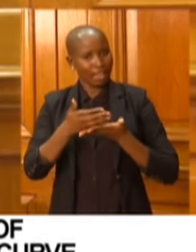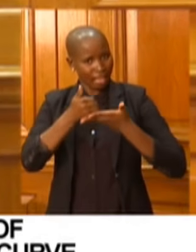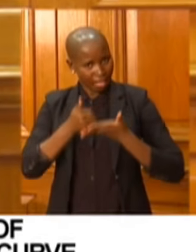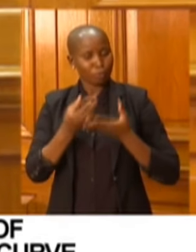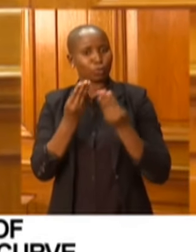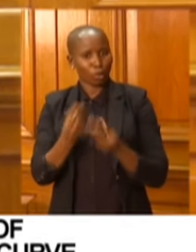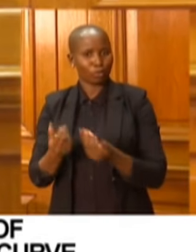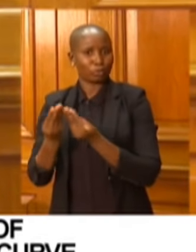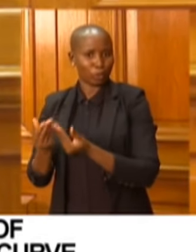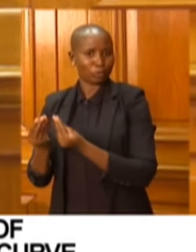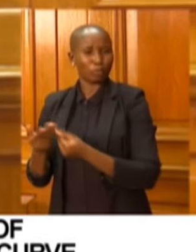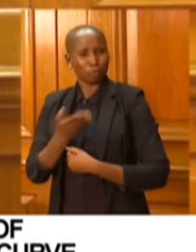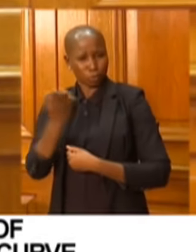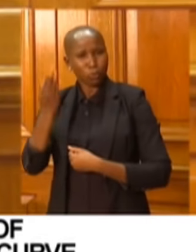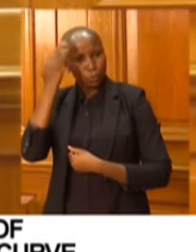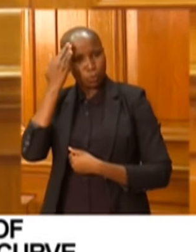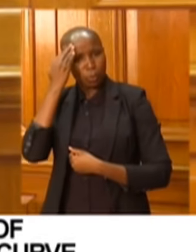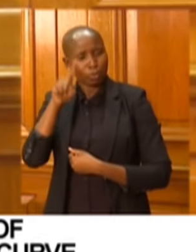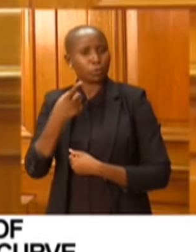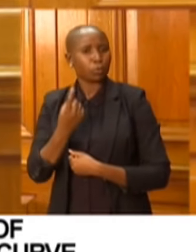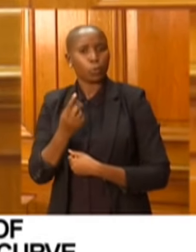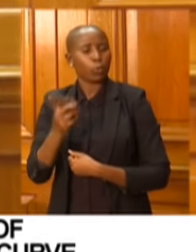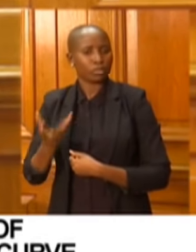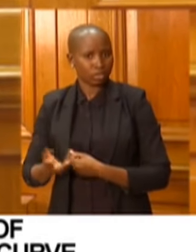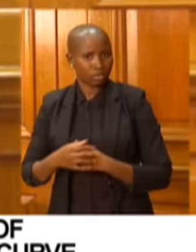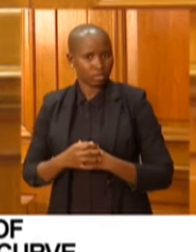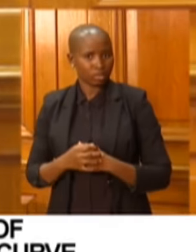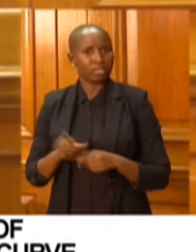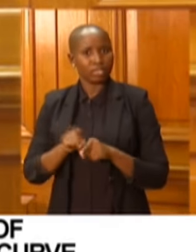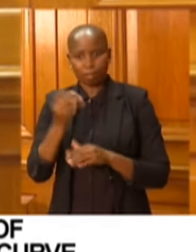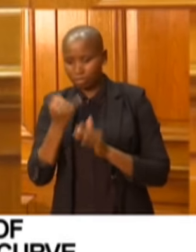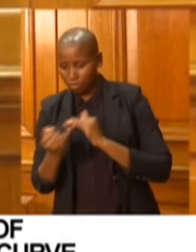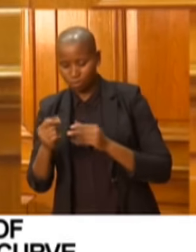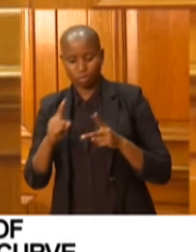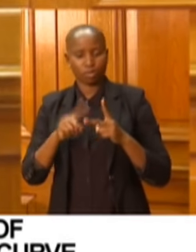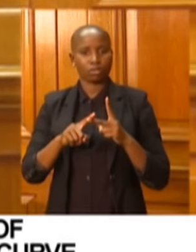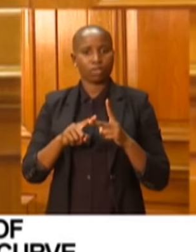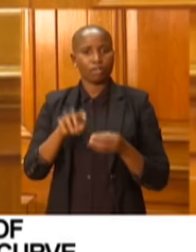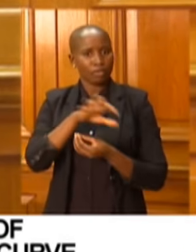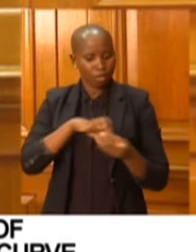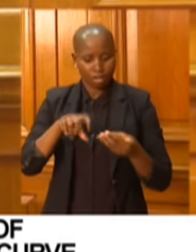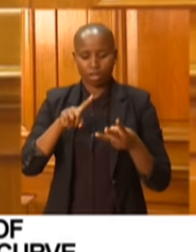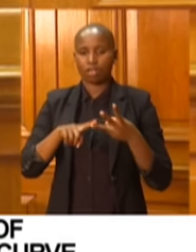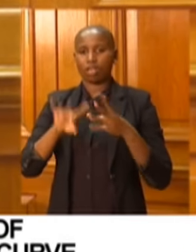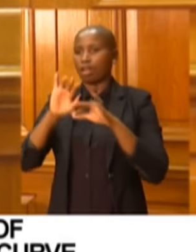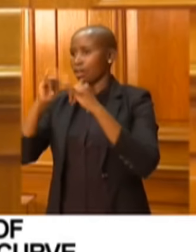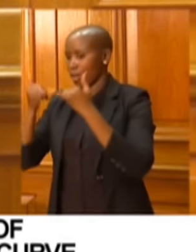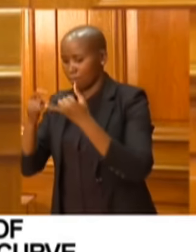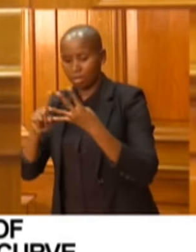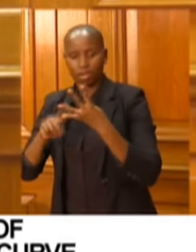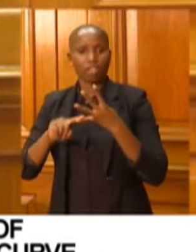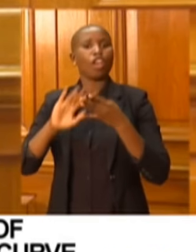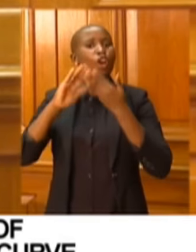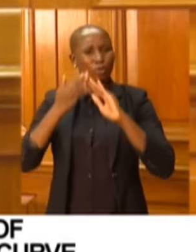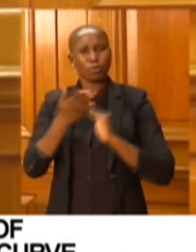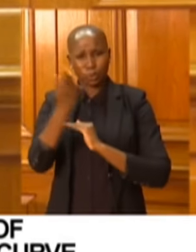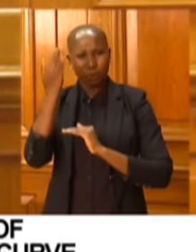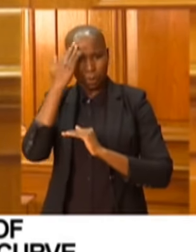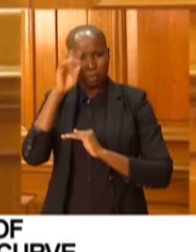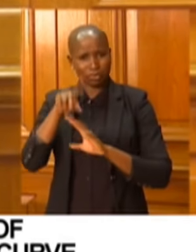We know what we need to do as individuals, as families, as companies, and as communities. I